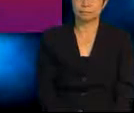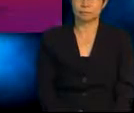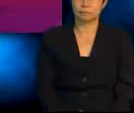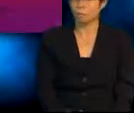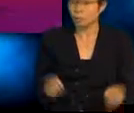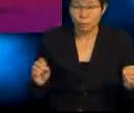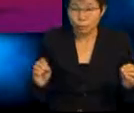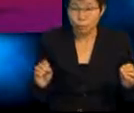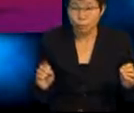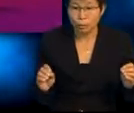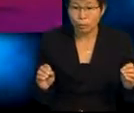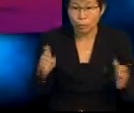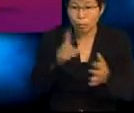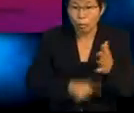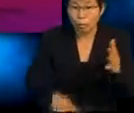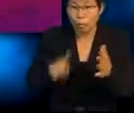Ooh.